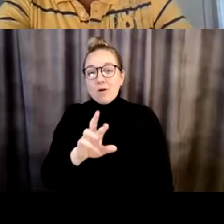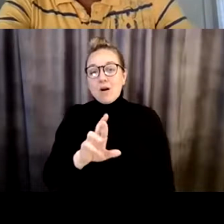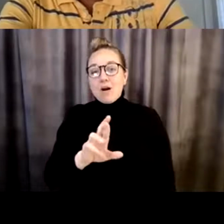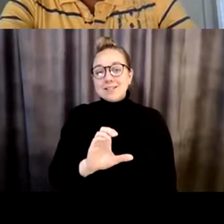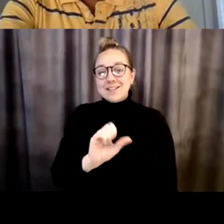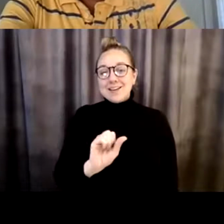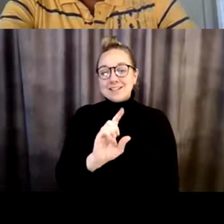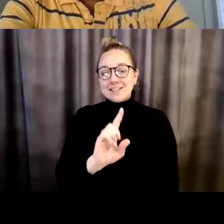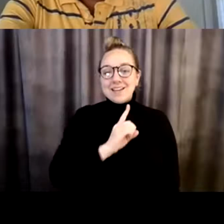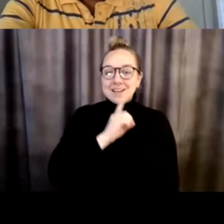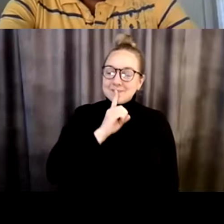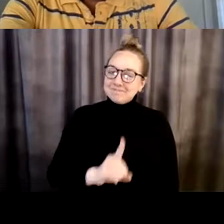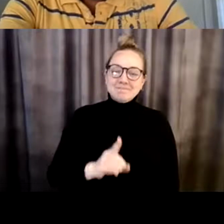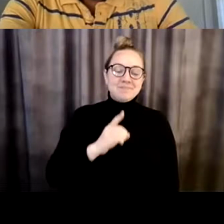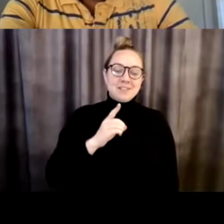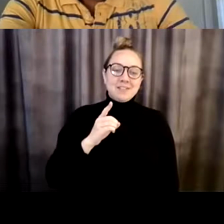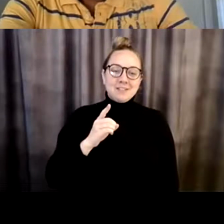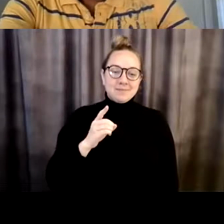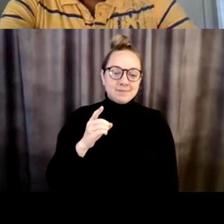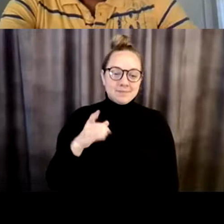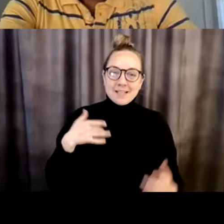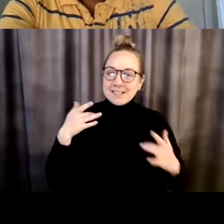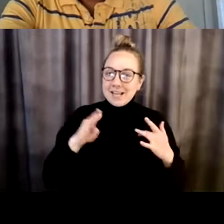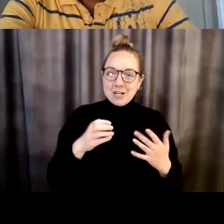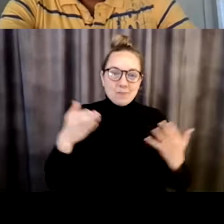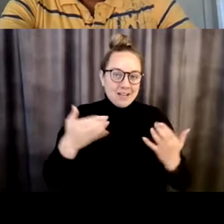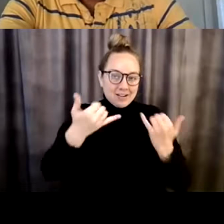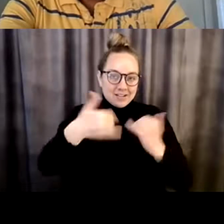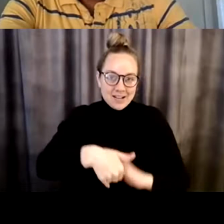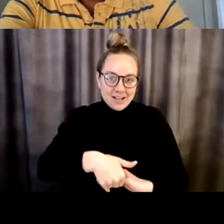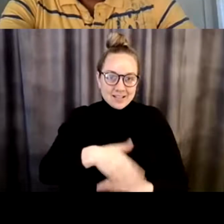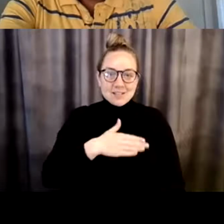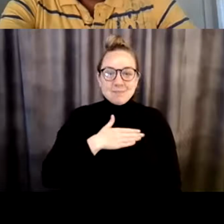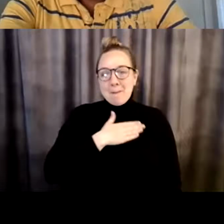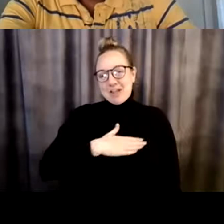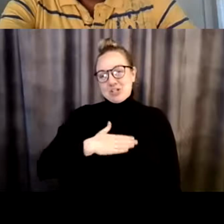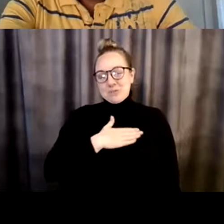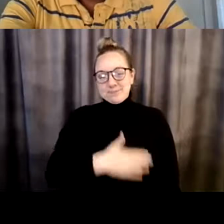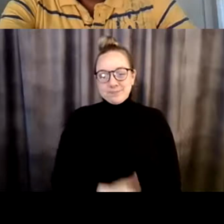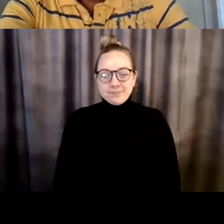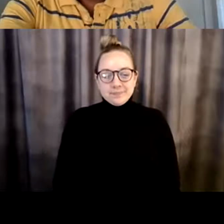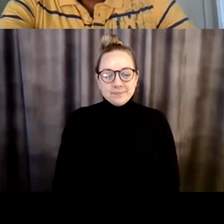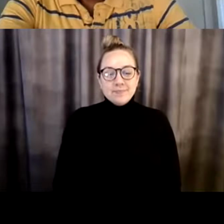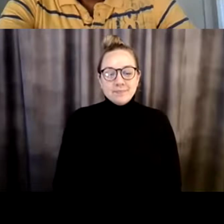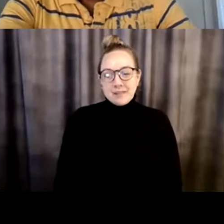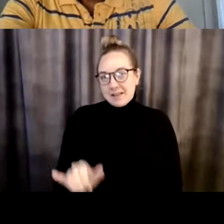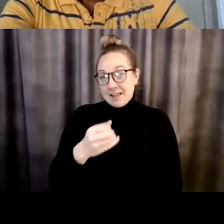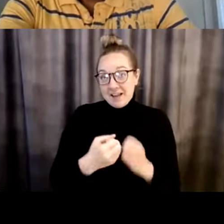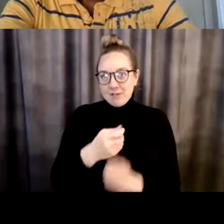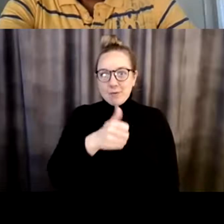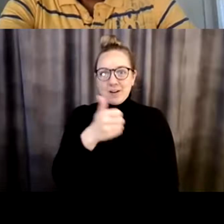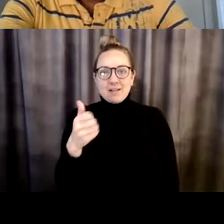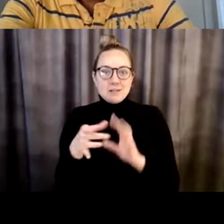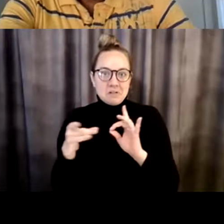here this evening because as Devin just referenced about the importance of play, especially in